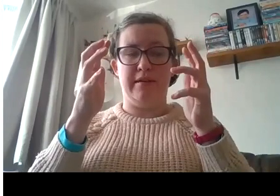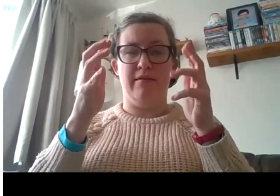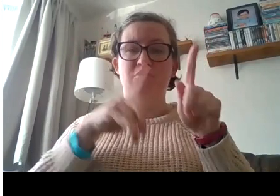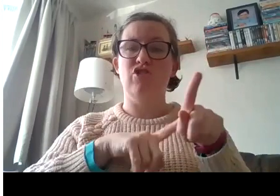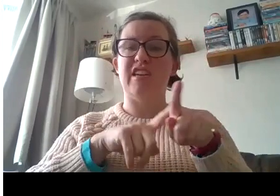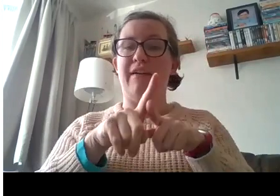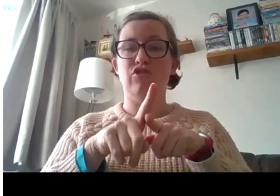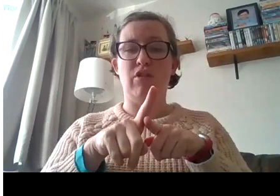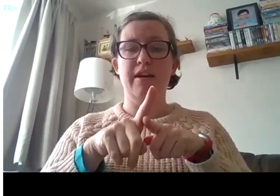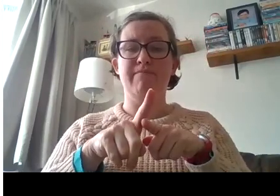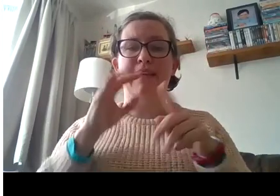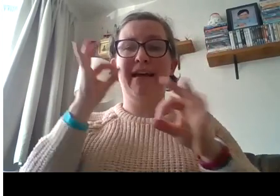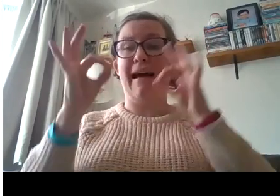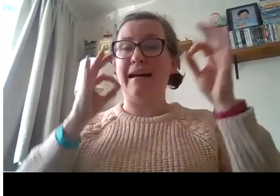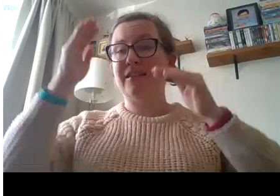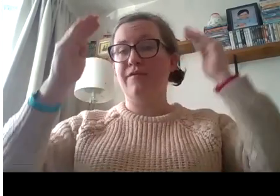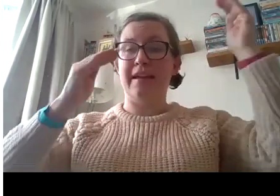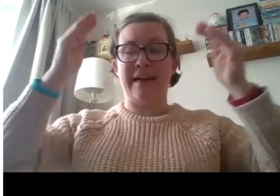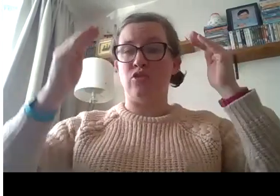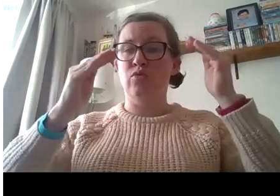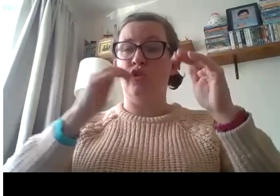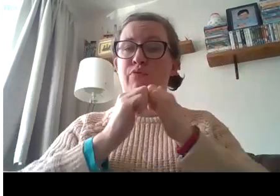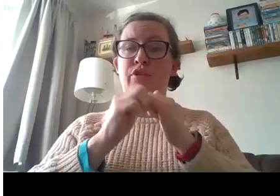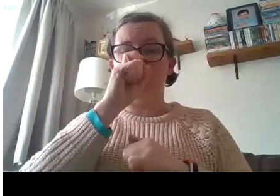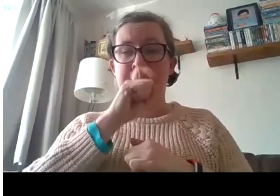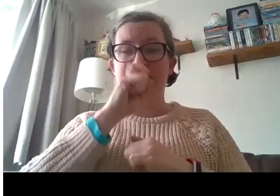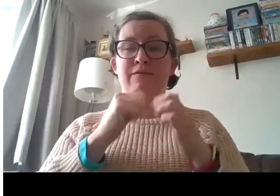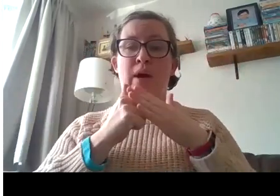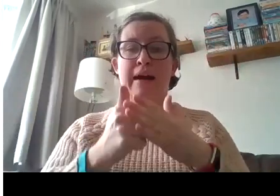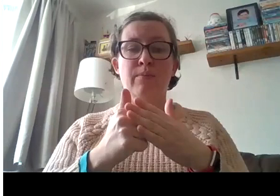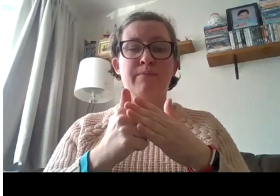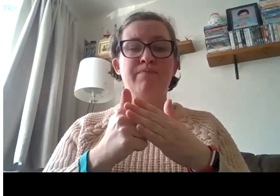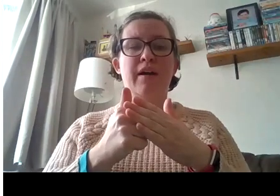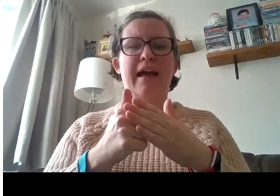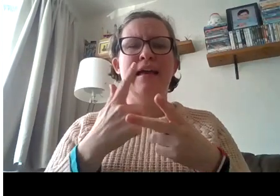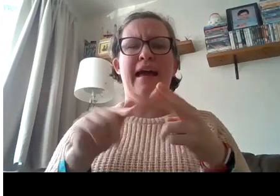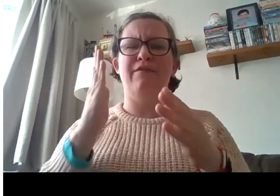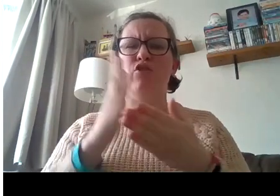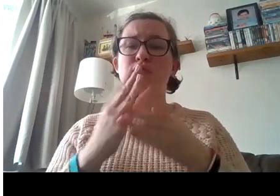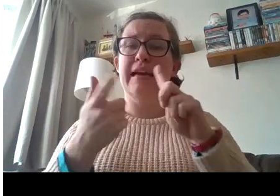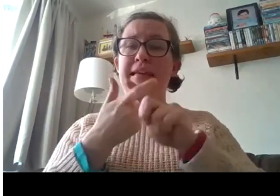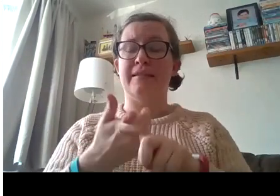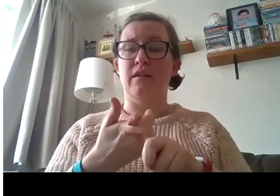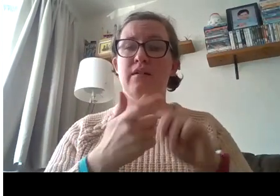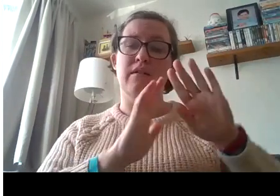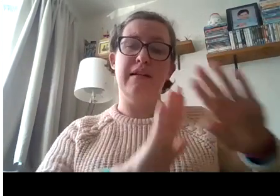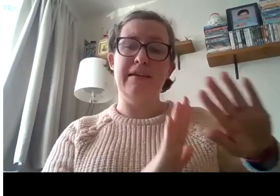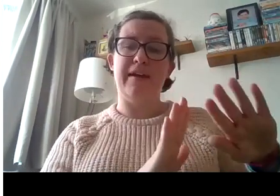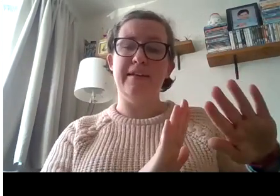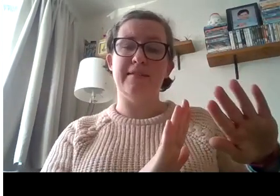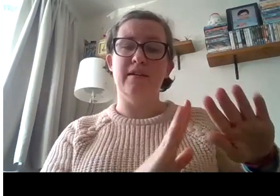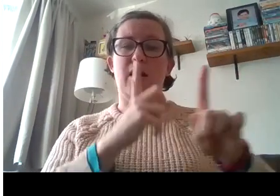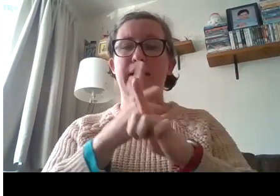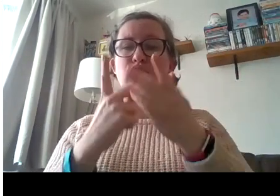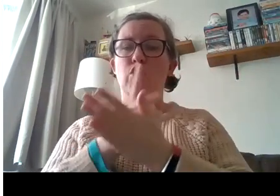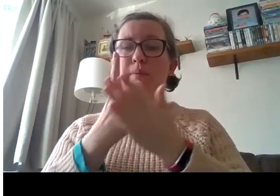worry about it. Just have a try. Ask an adult or your brothers or sisters for help. Okay, and if you're really stuck, leave